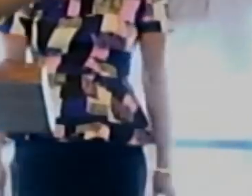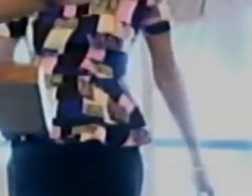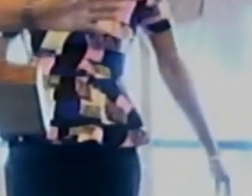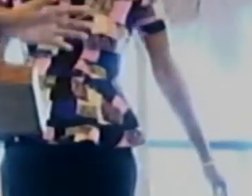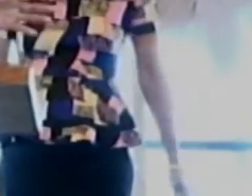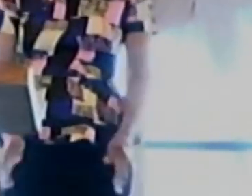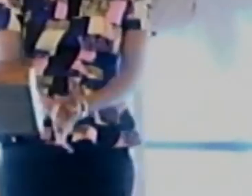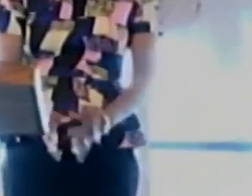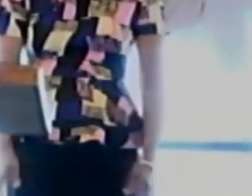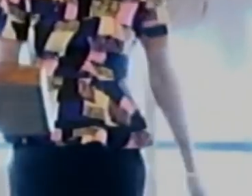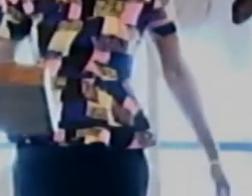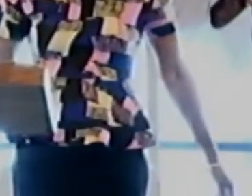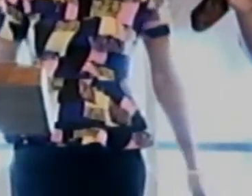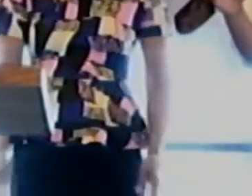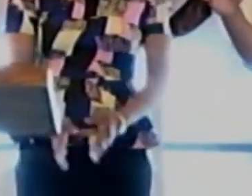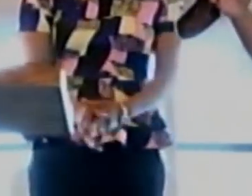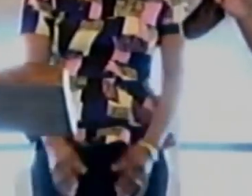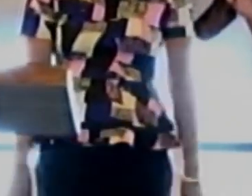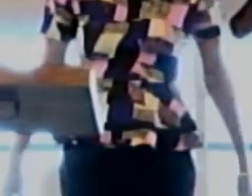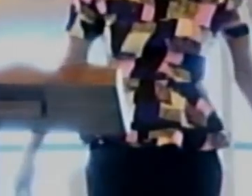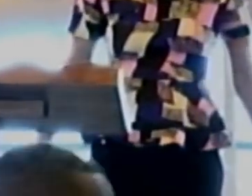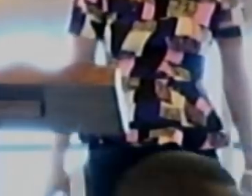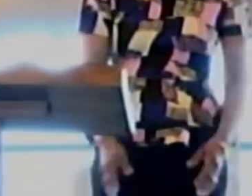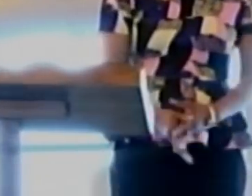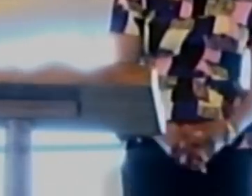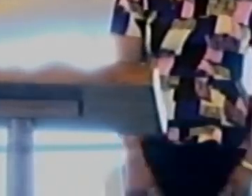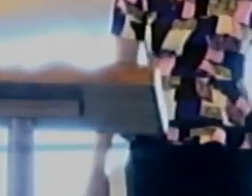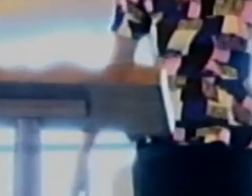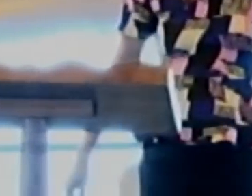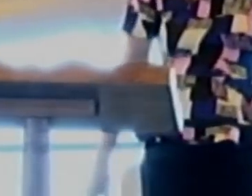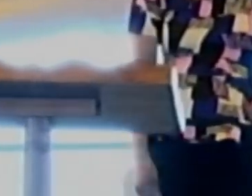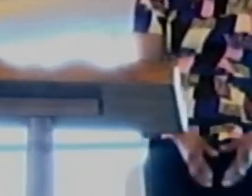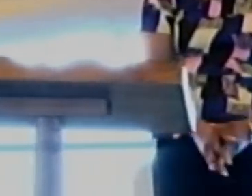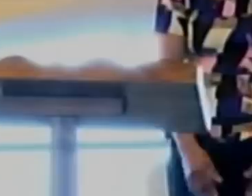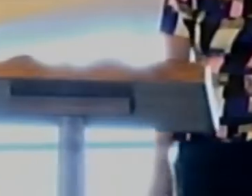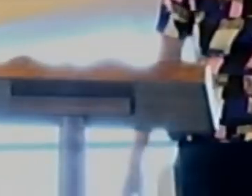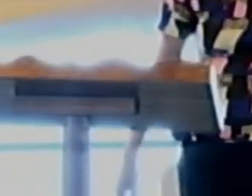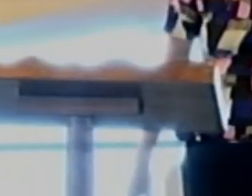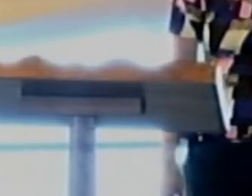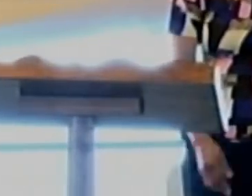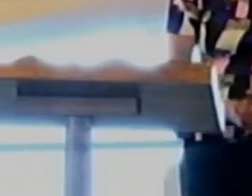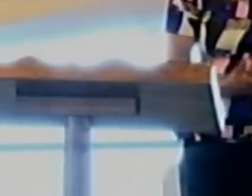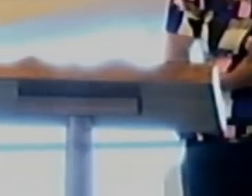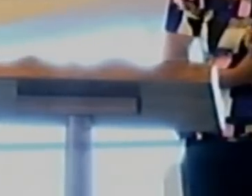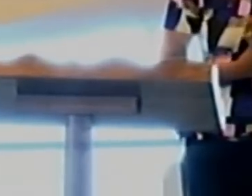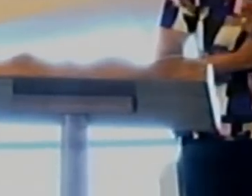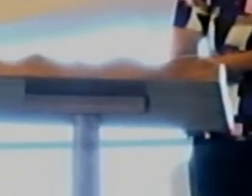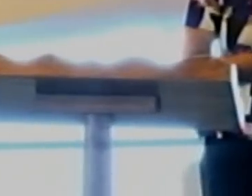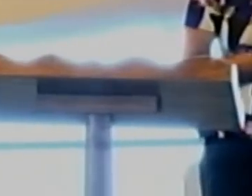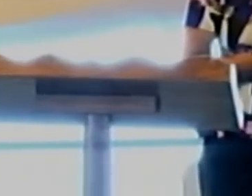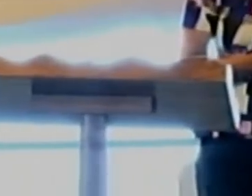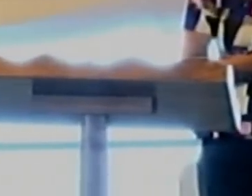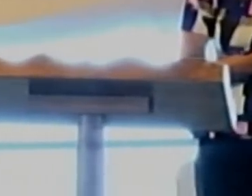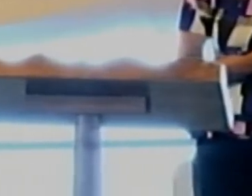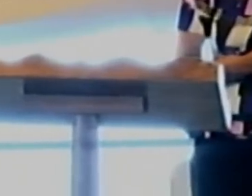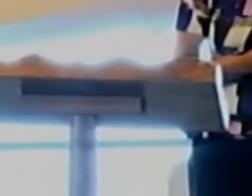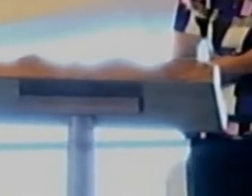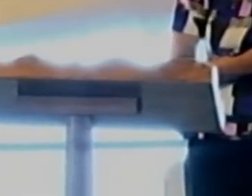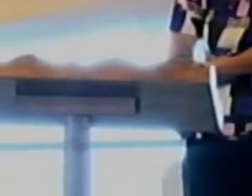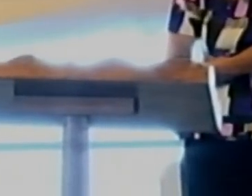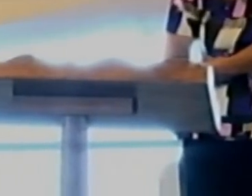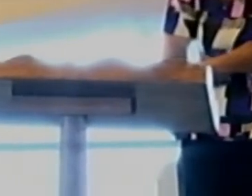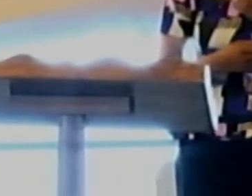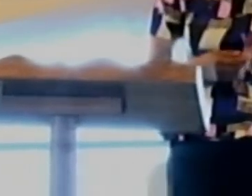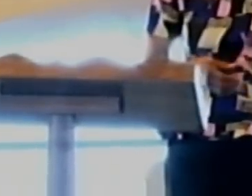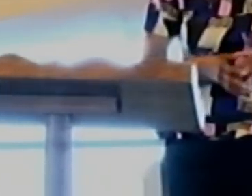the sacrifices that you have made this morning. Some of you had made some sacrifice this morning, and he deserved